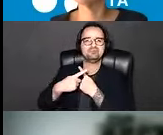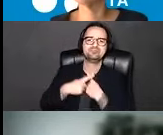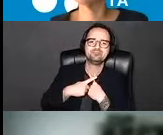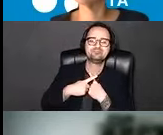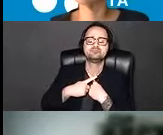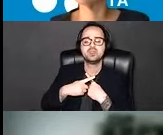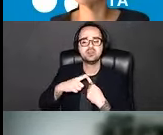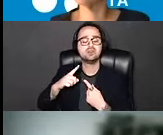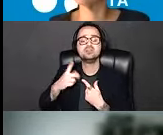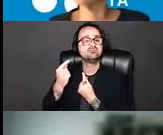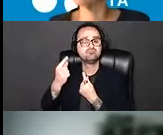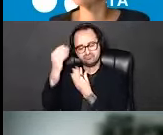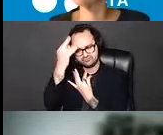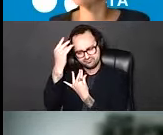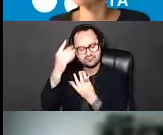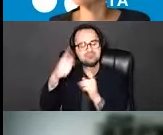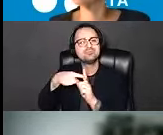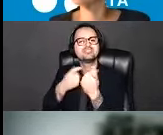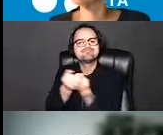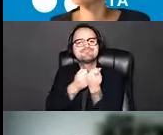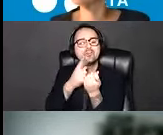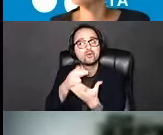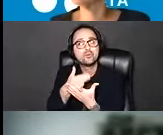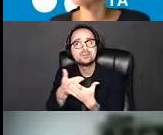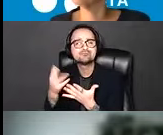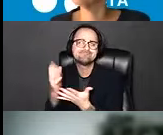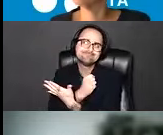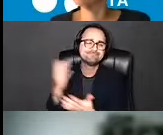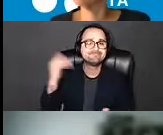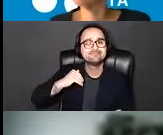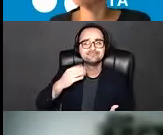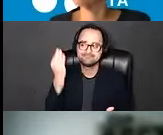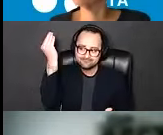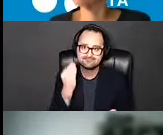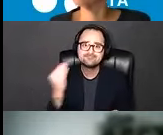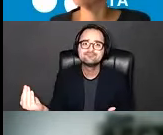that and advocating to get resources to them.